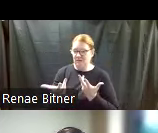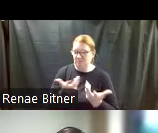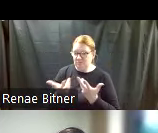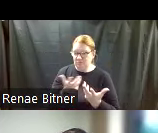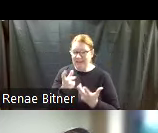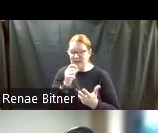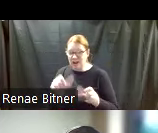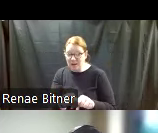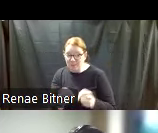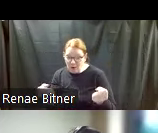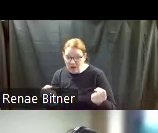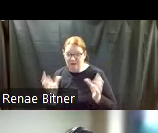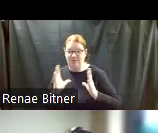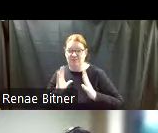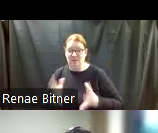break. It's all good.